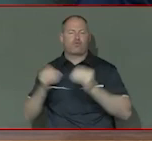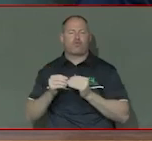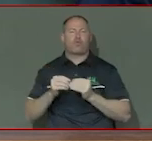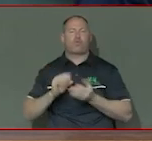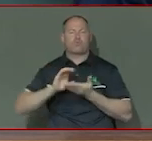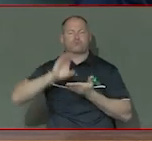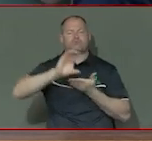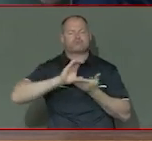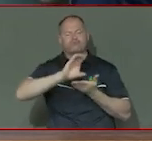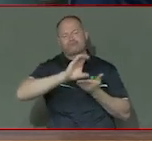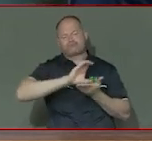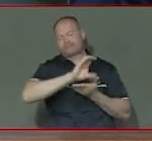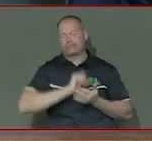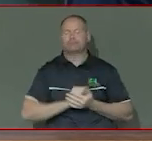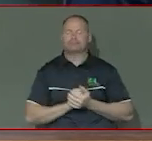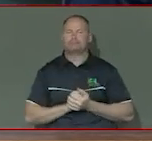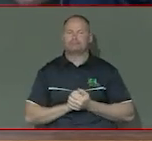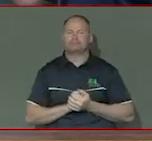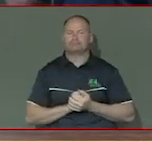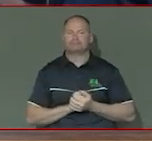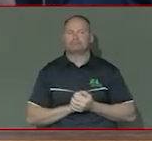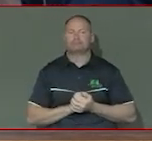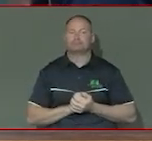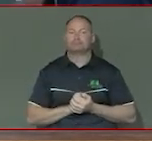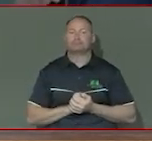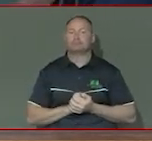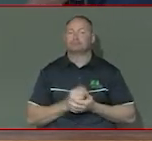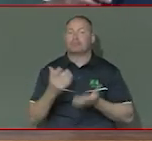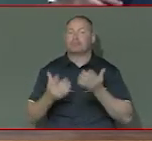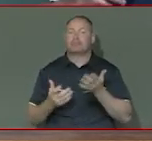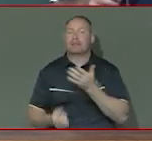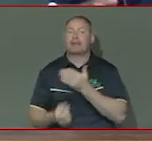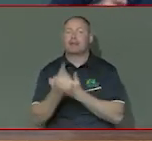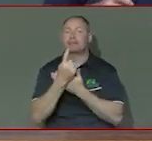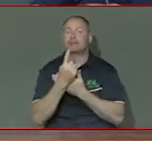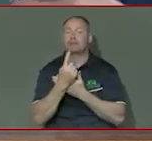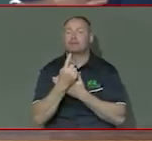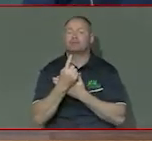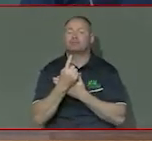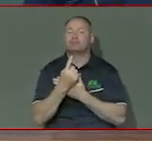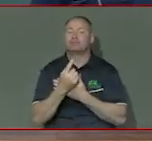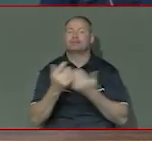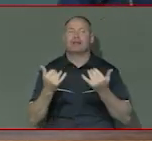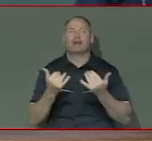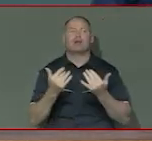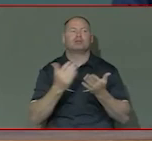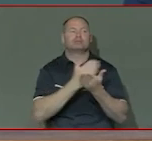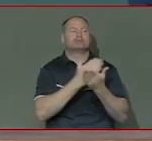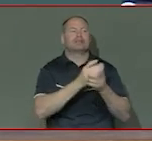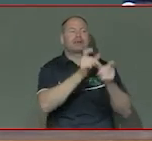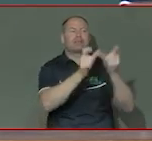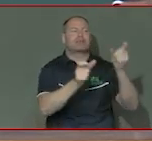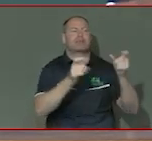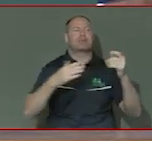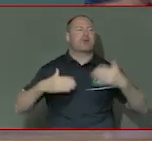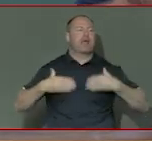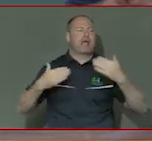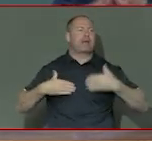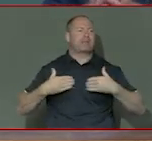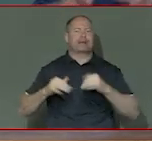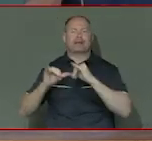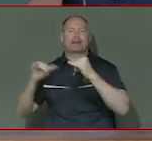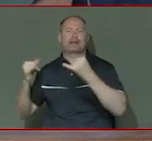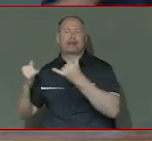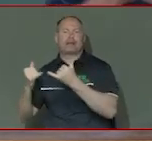thing, what can happen here, if they do that, is they can try to keep the shareholders happy. The company did not that very